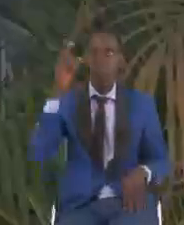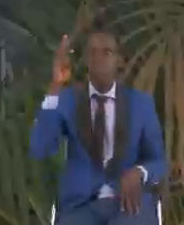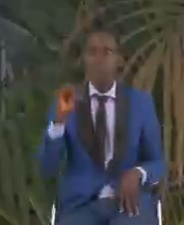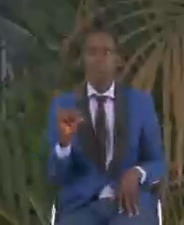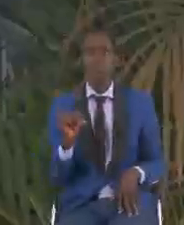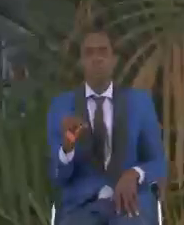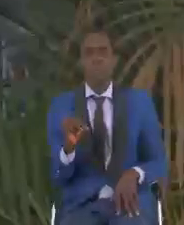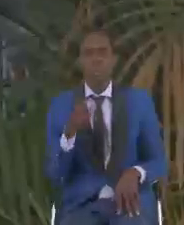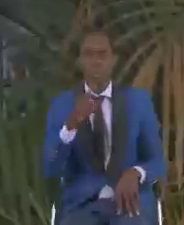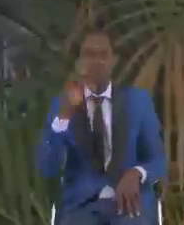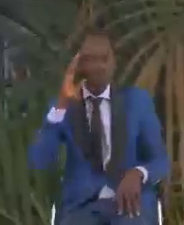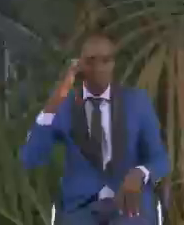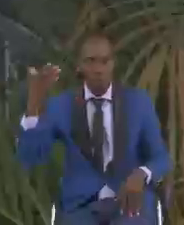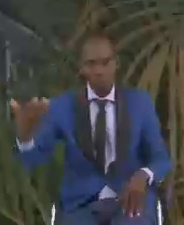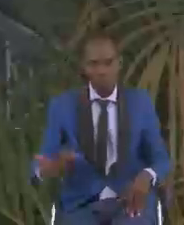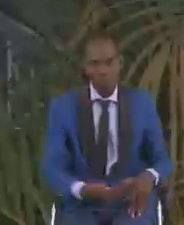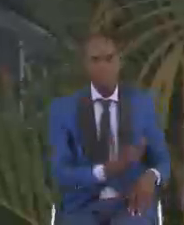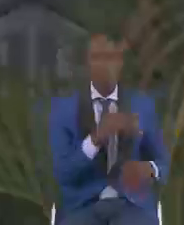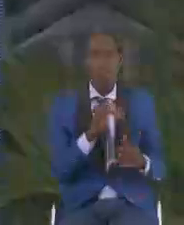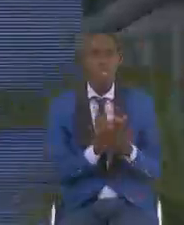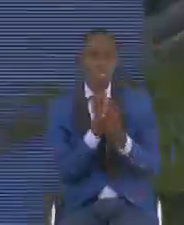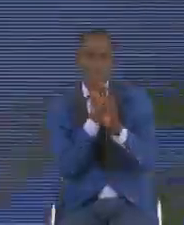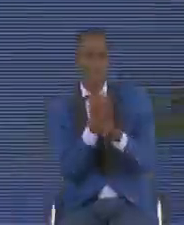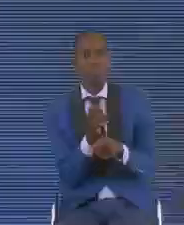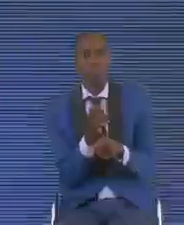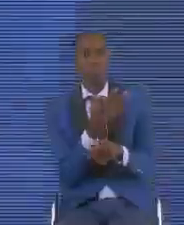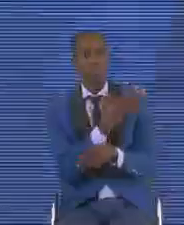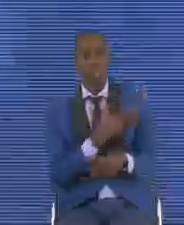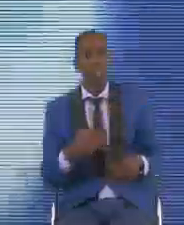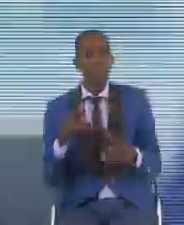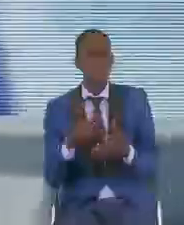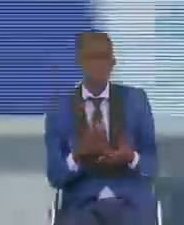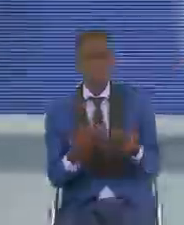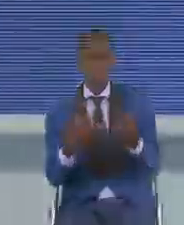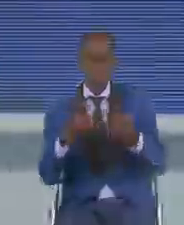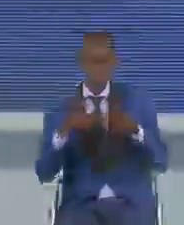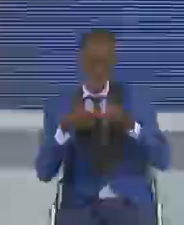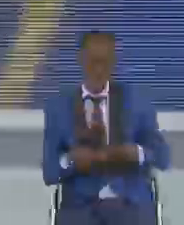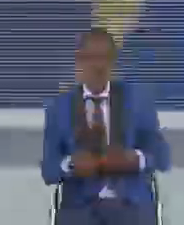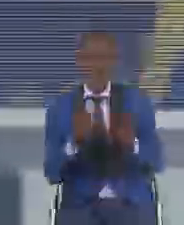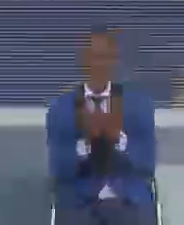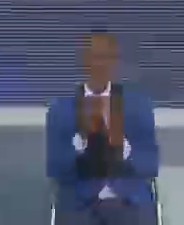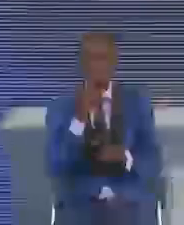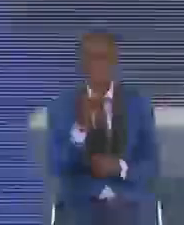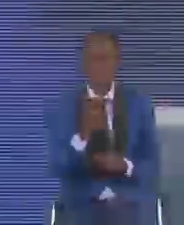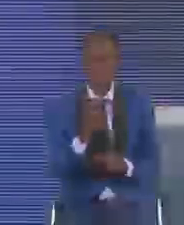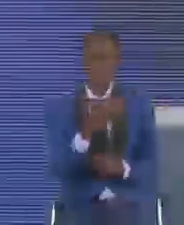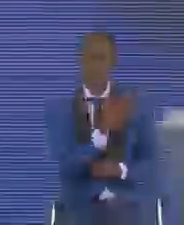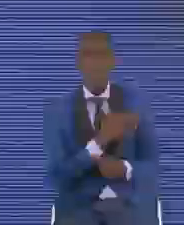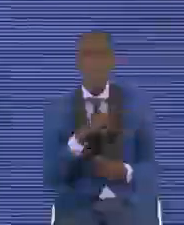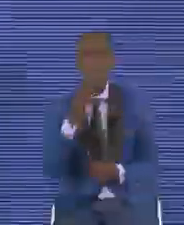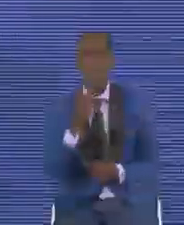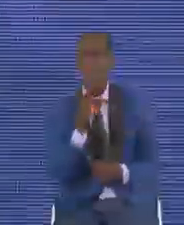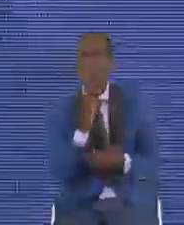You welcomed him, and he came to stay with you. And you are